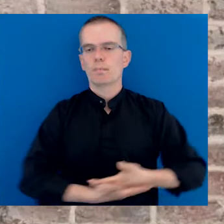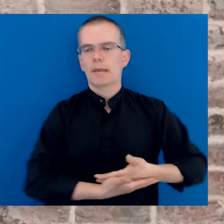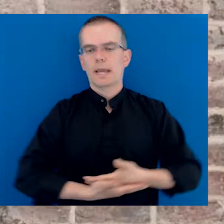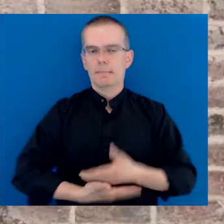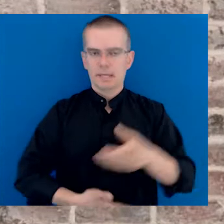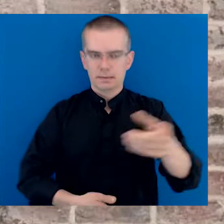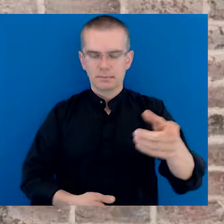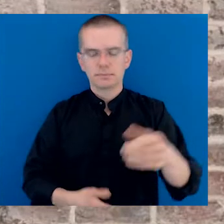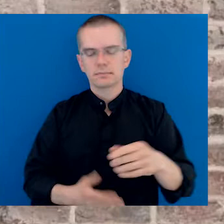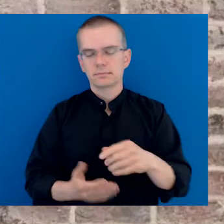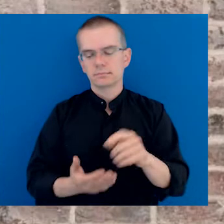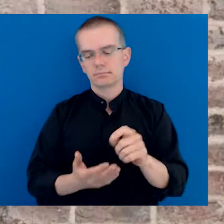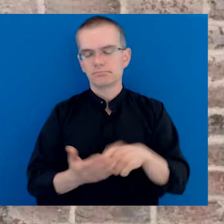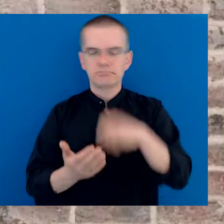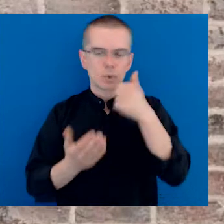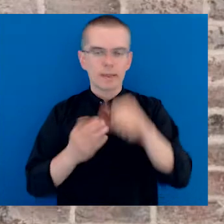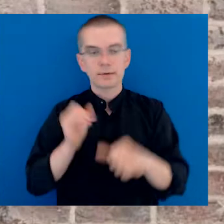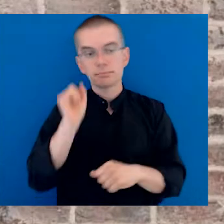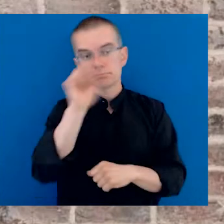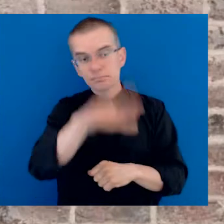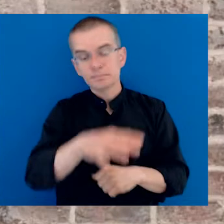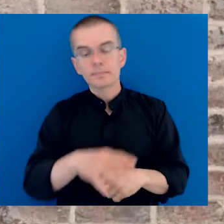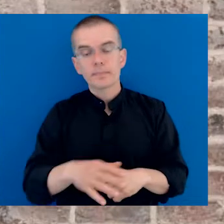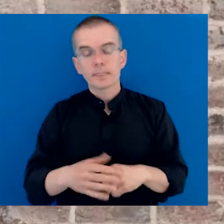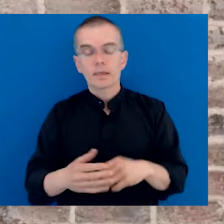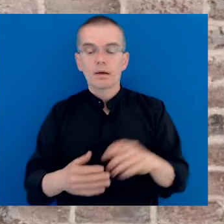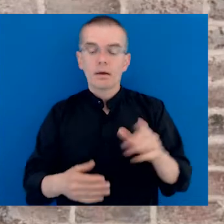baby. And he said, well,